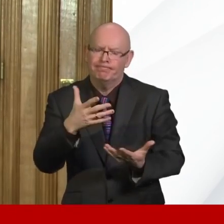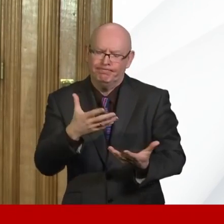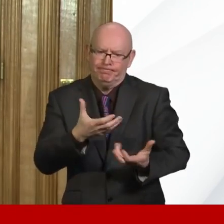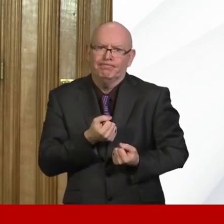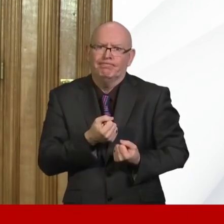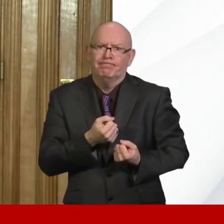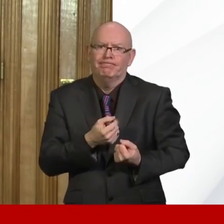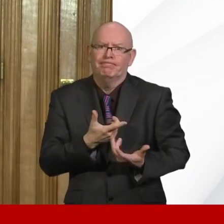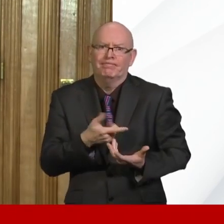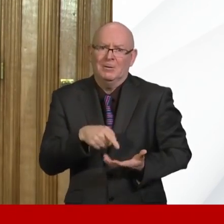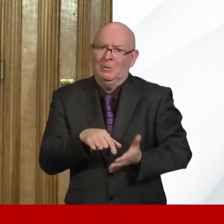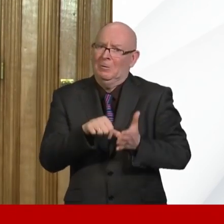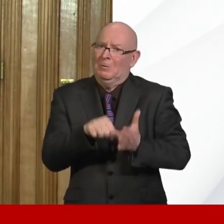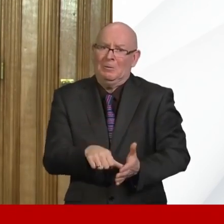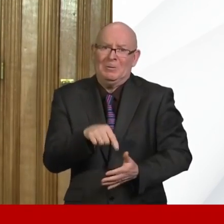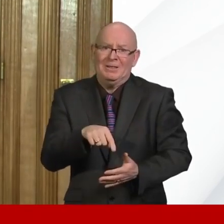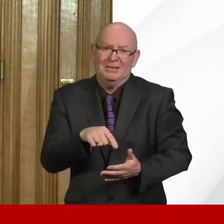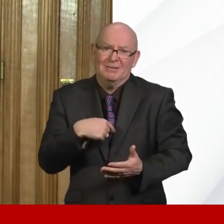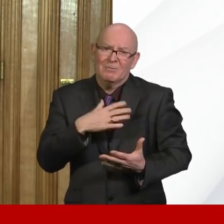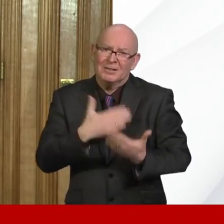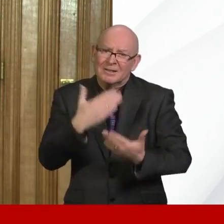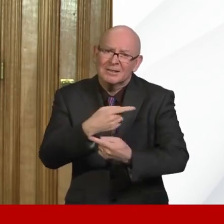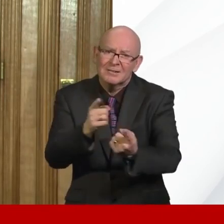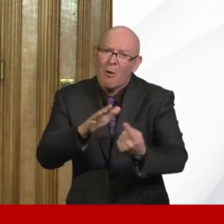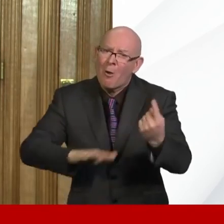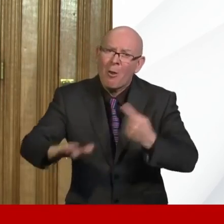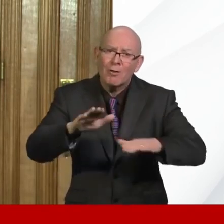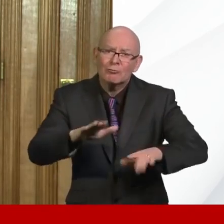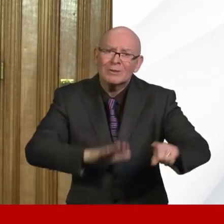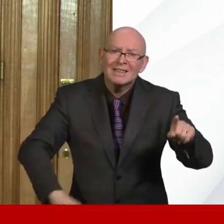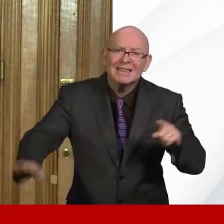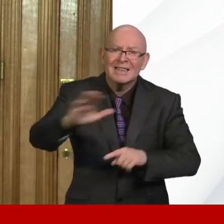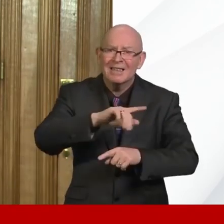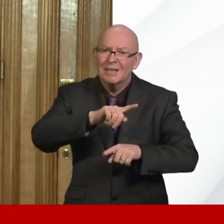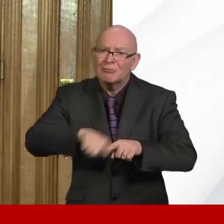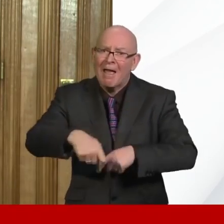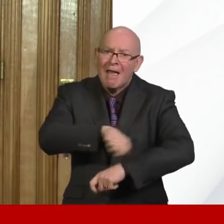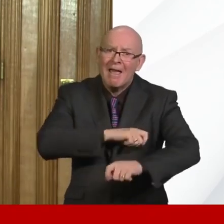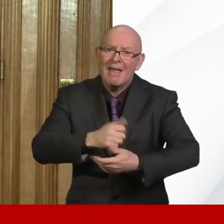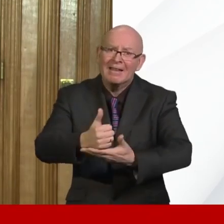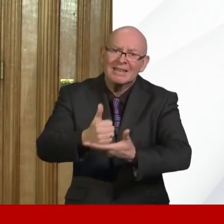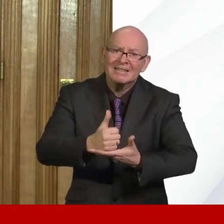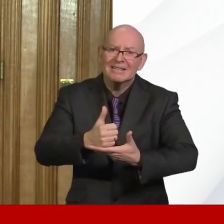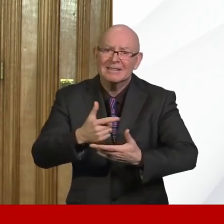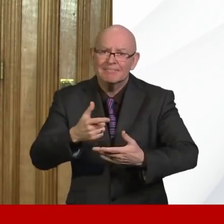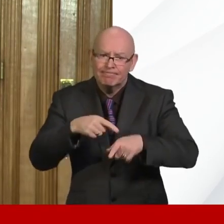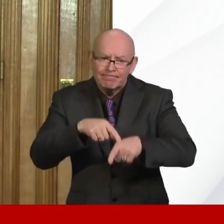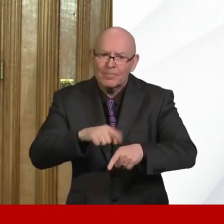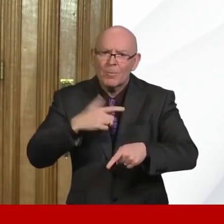all. By looking after the children of key workers, they will be a critical part of our fight back